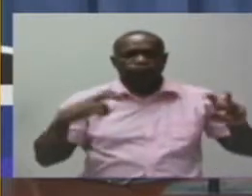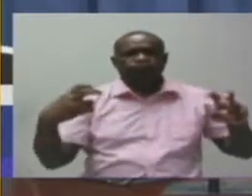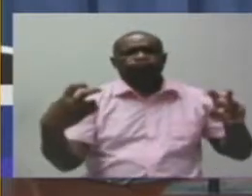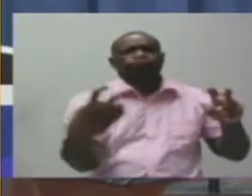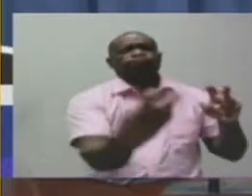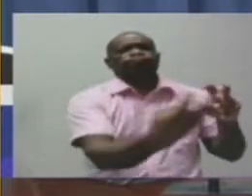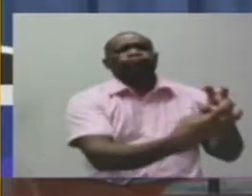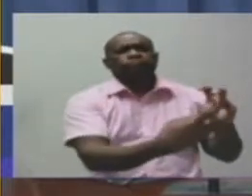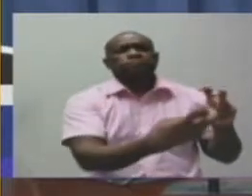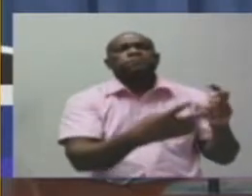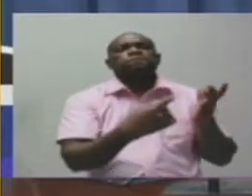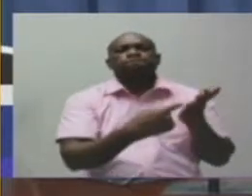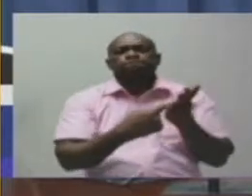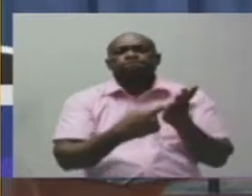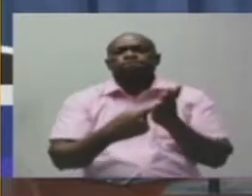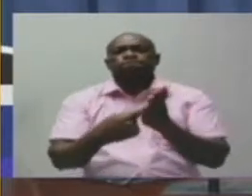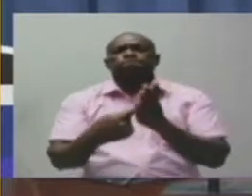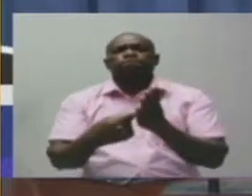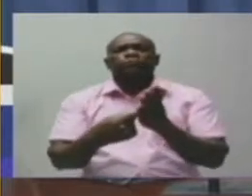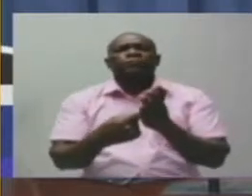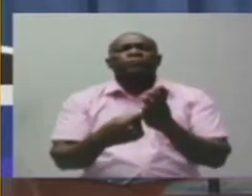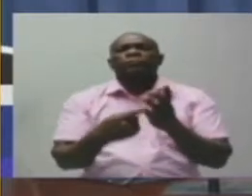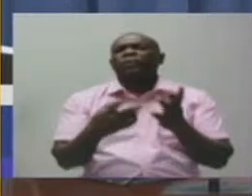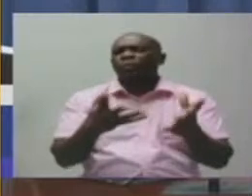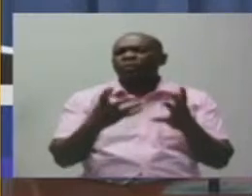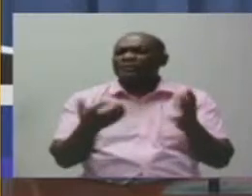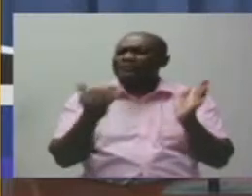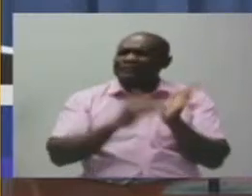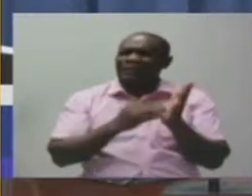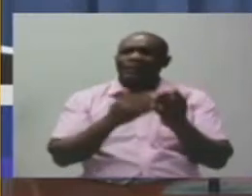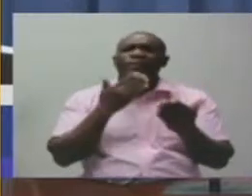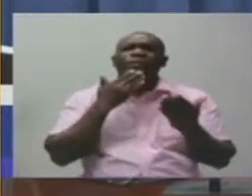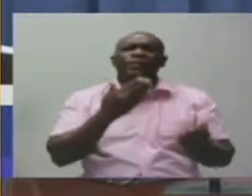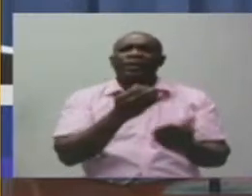healthcare workers. But doctors and